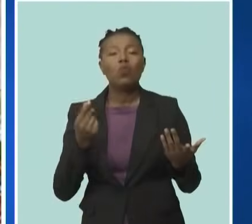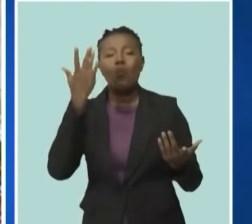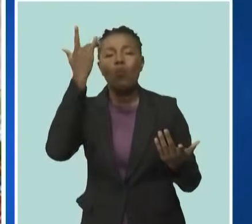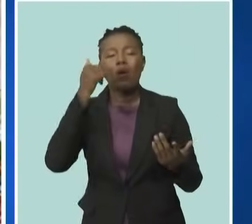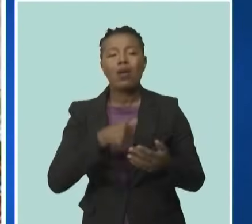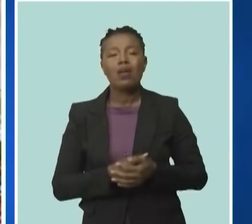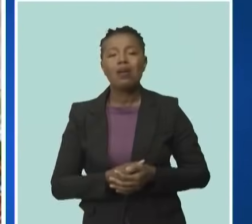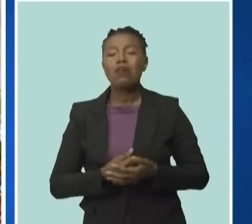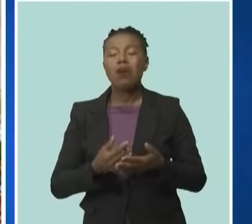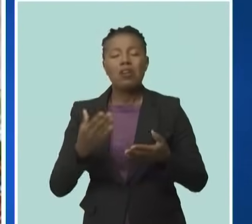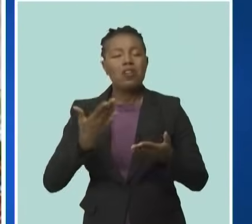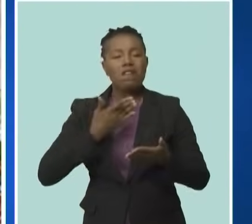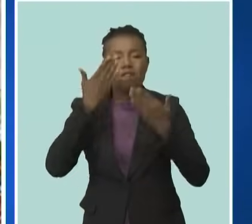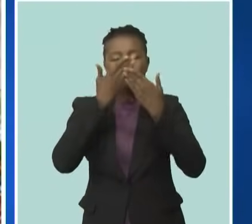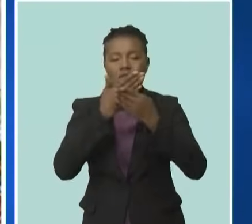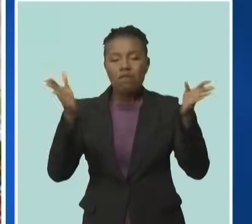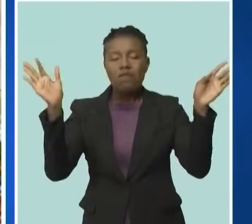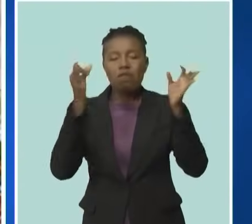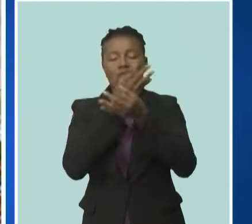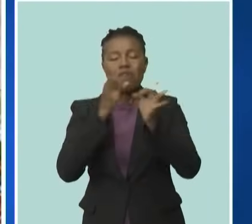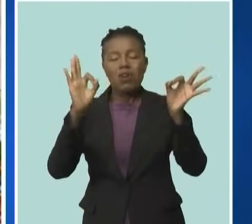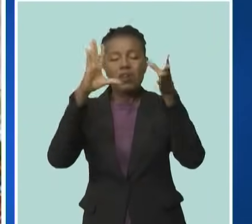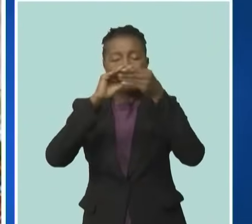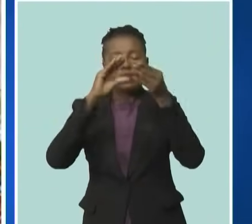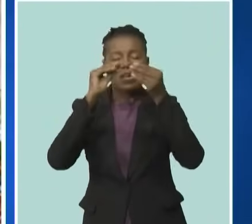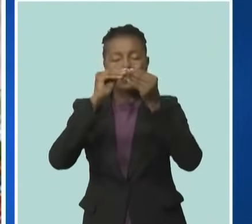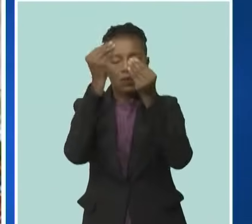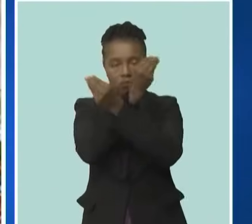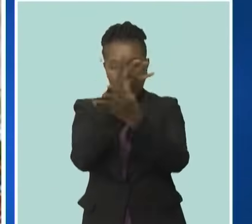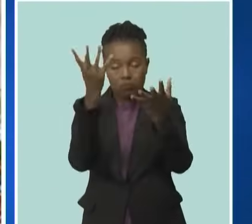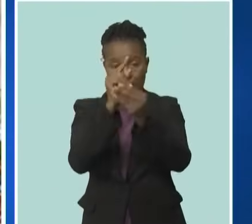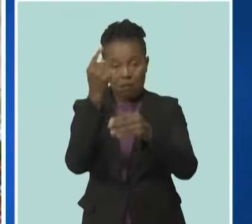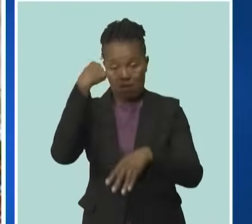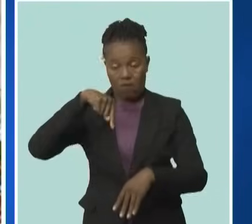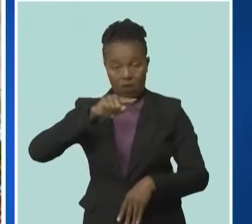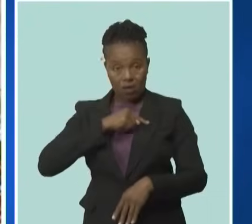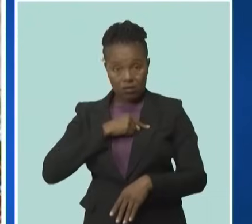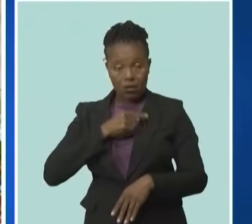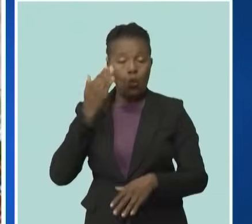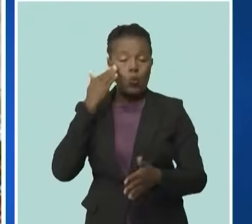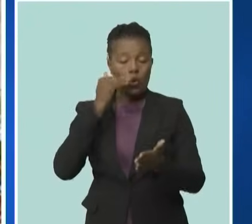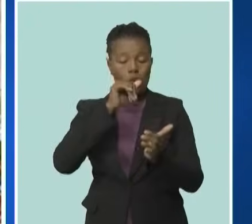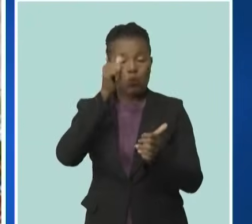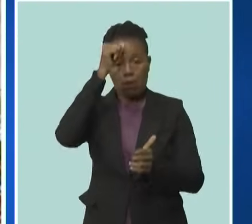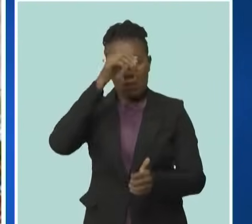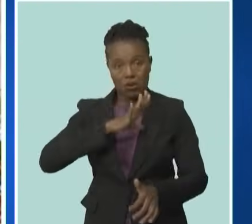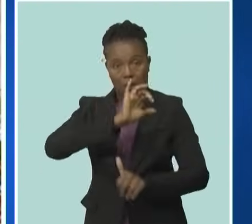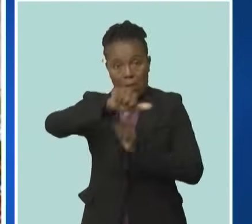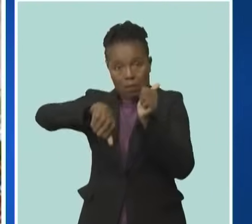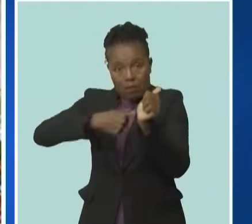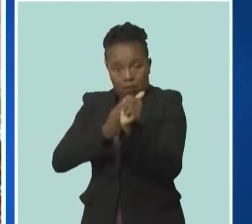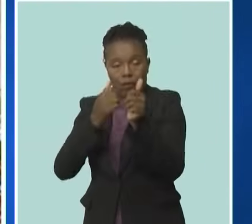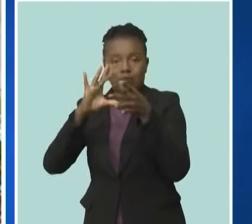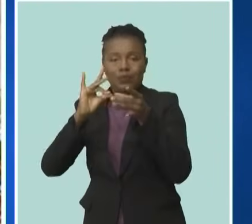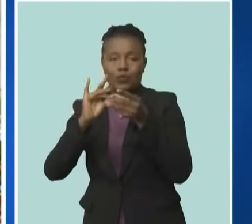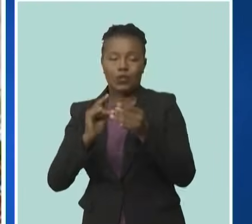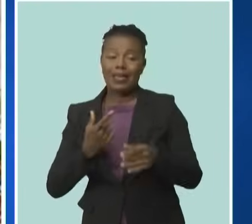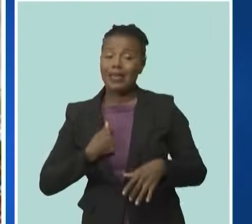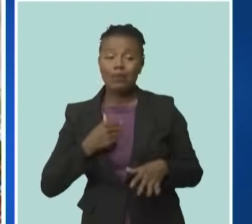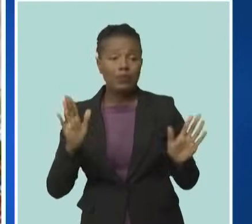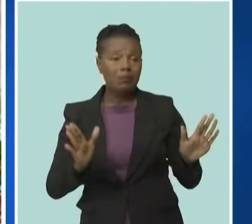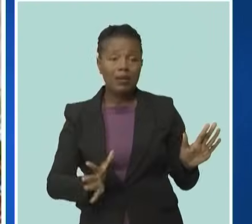mind. But for us, we knew the man behind the stories. He was simply